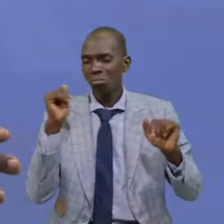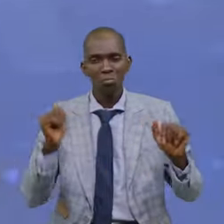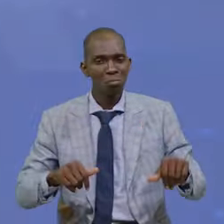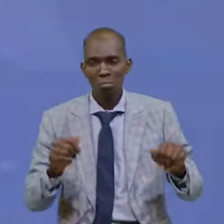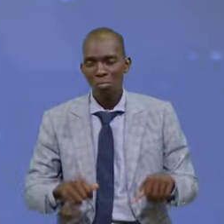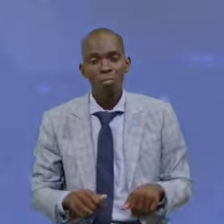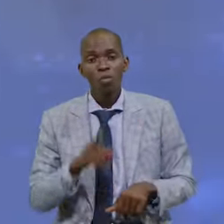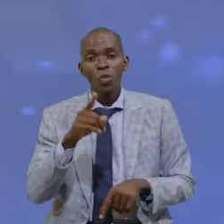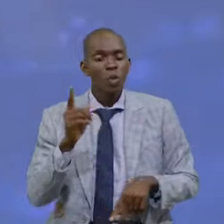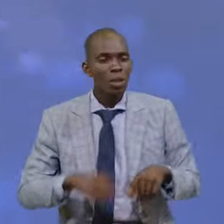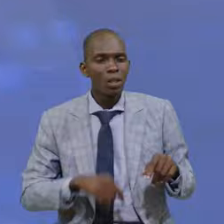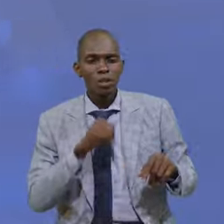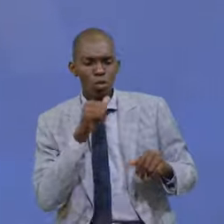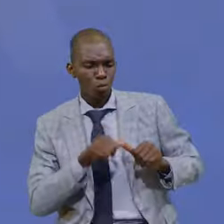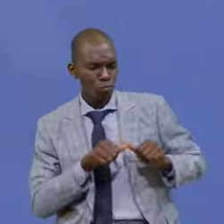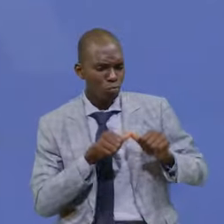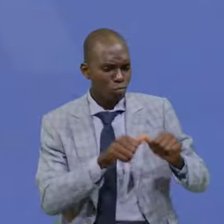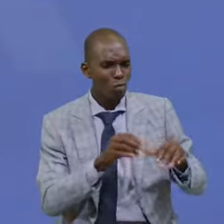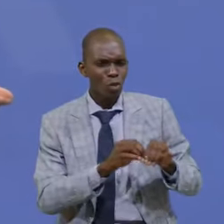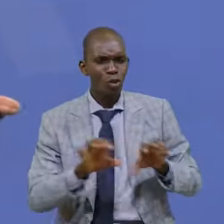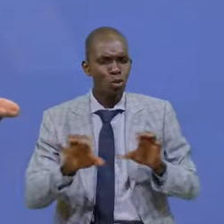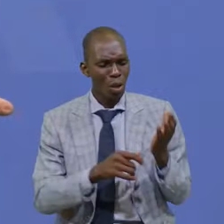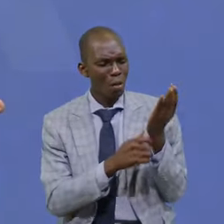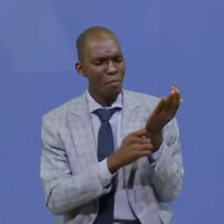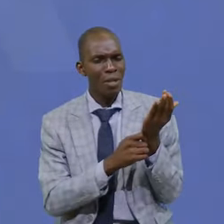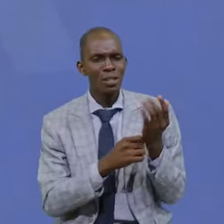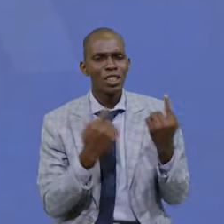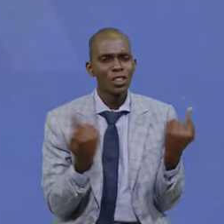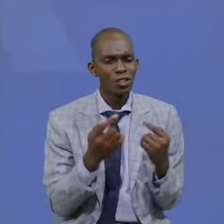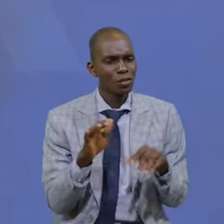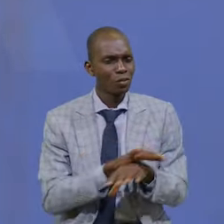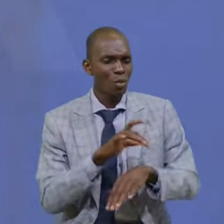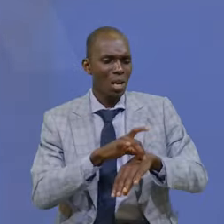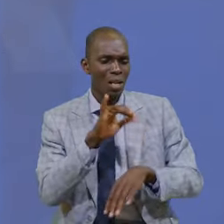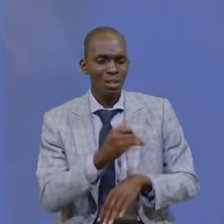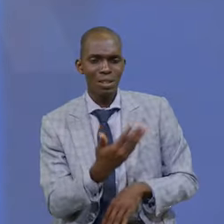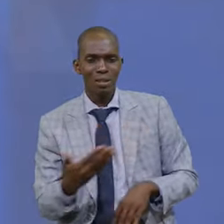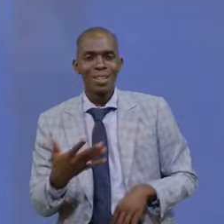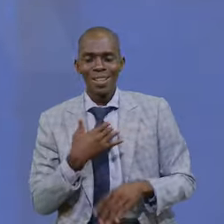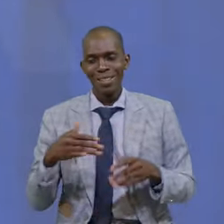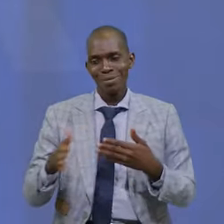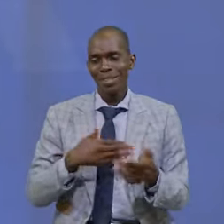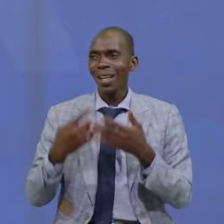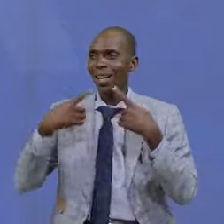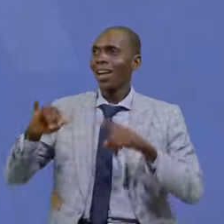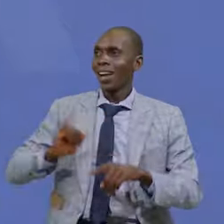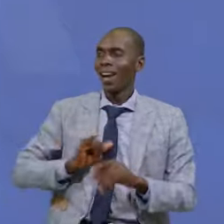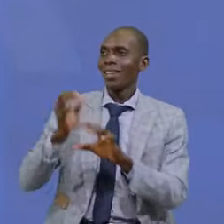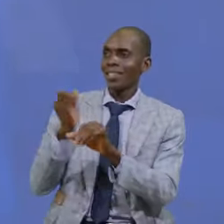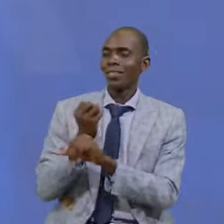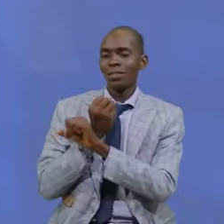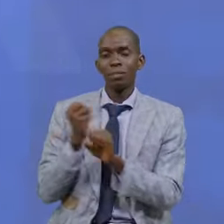indulging in sensuality and then proclaim you have salvation at the same